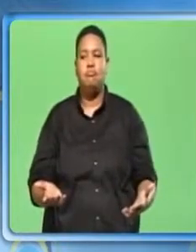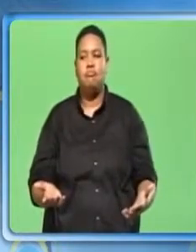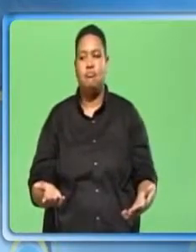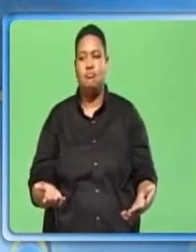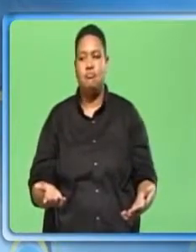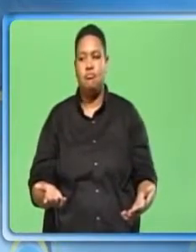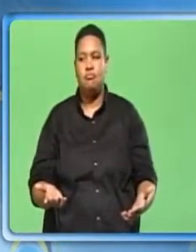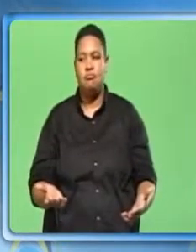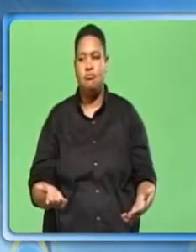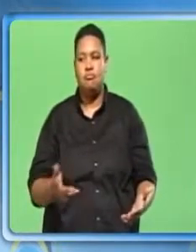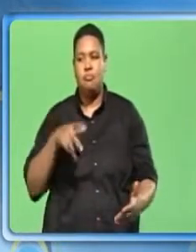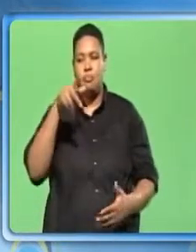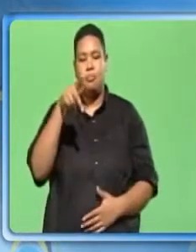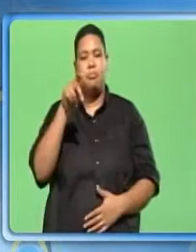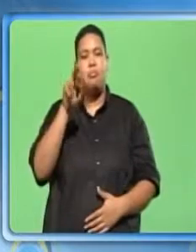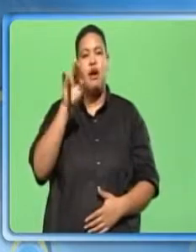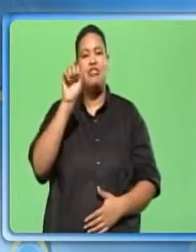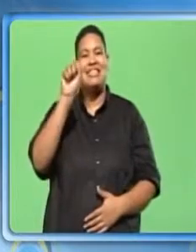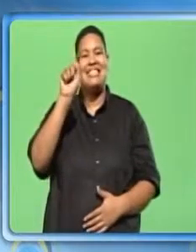peristalsis,